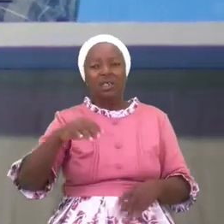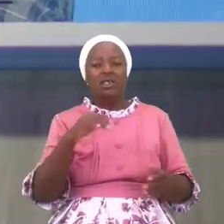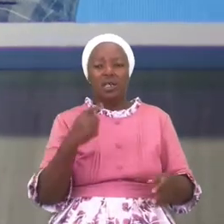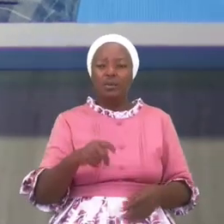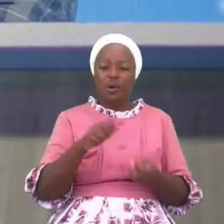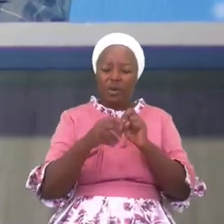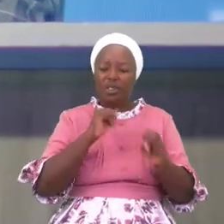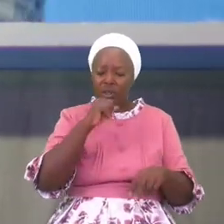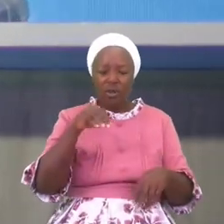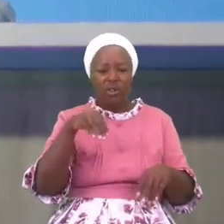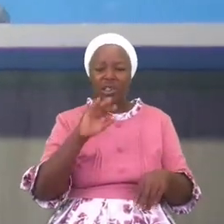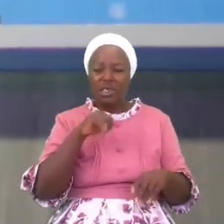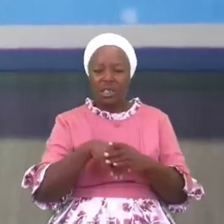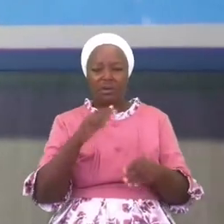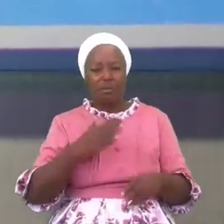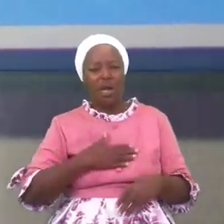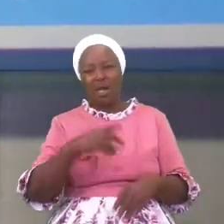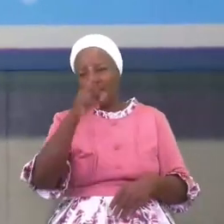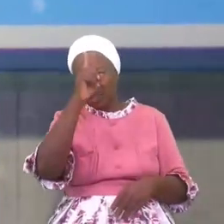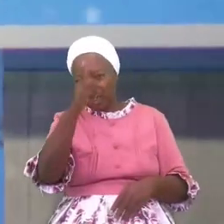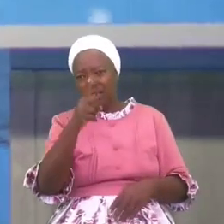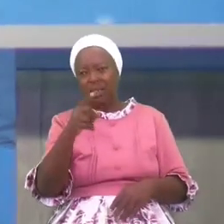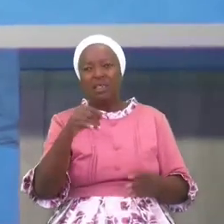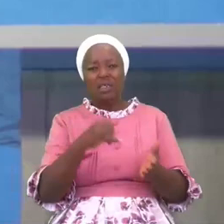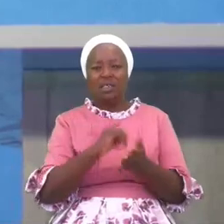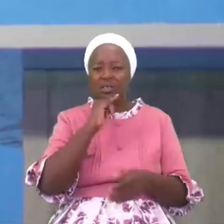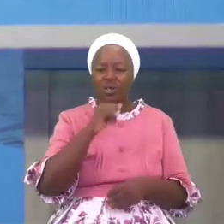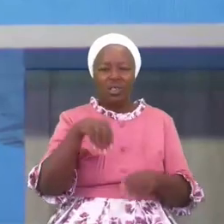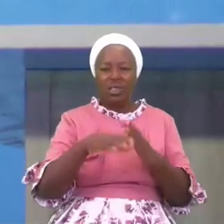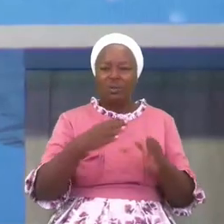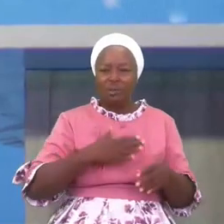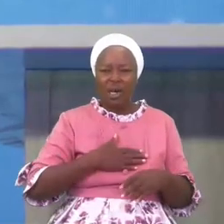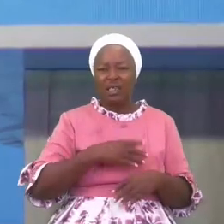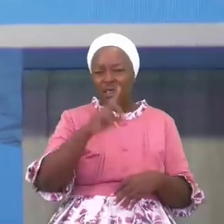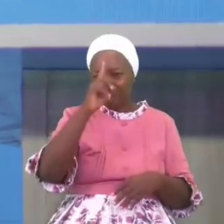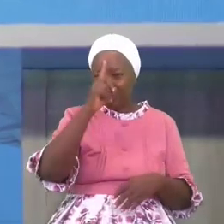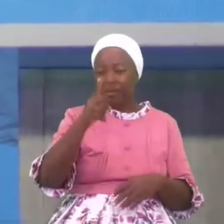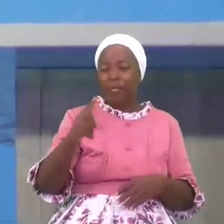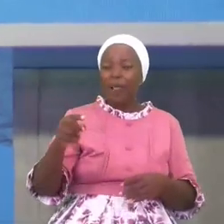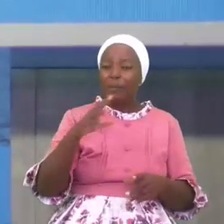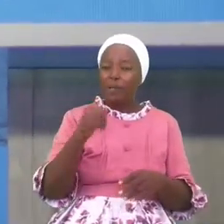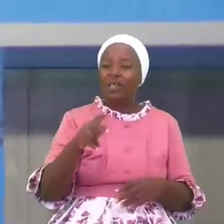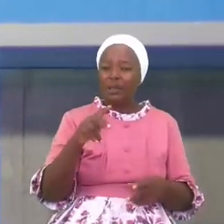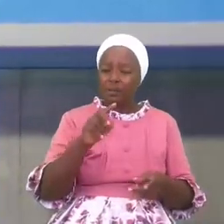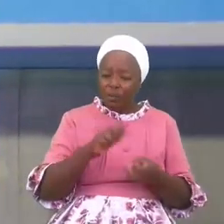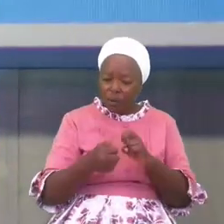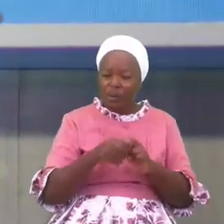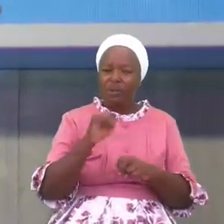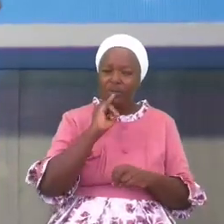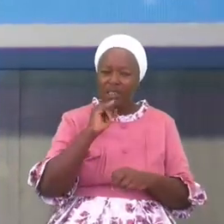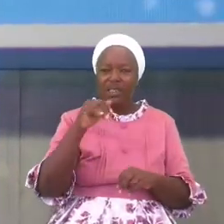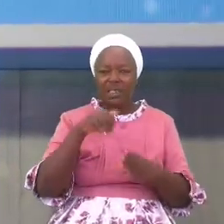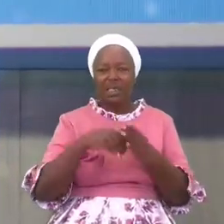IQ, intelligence quotients. The problem was my paying attention. The problem was